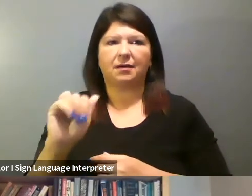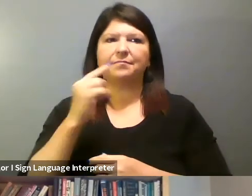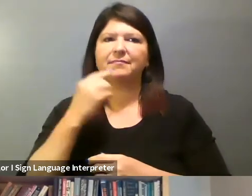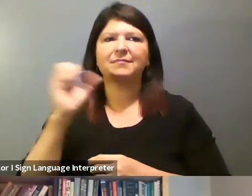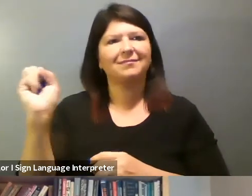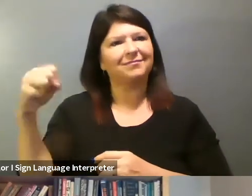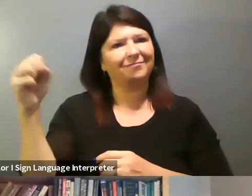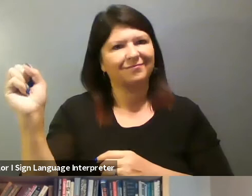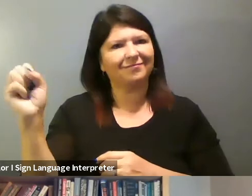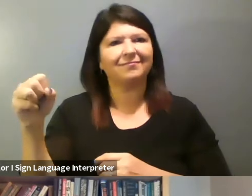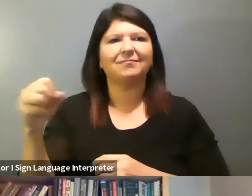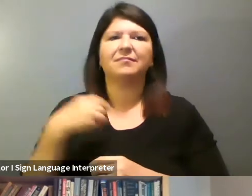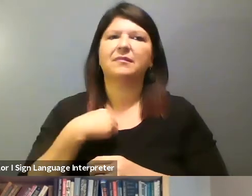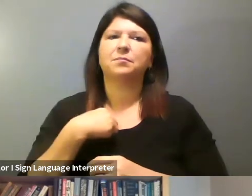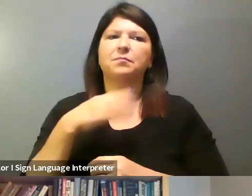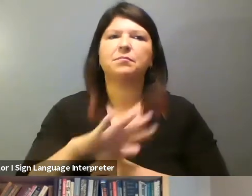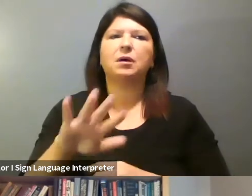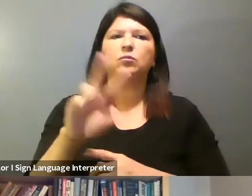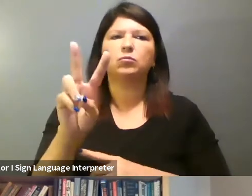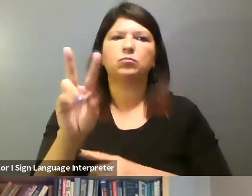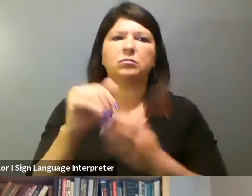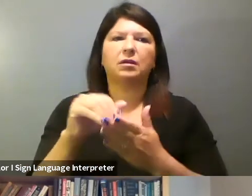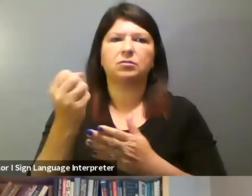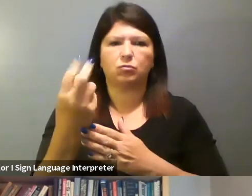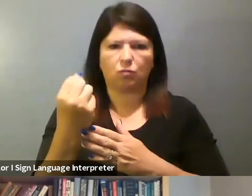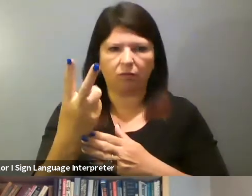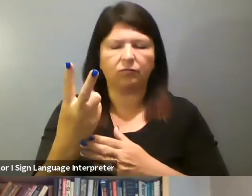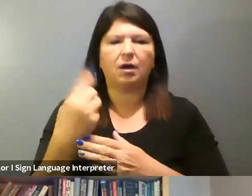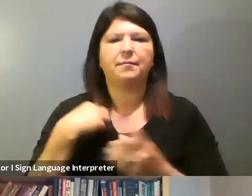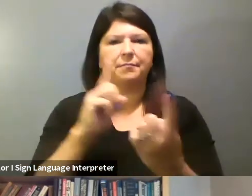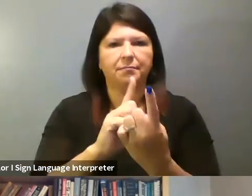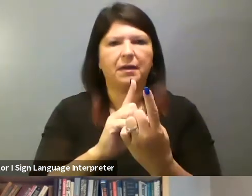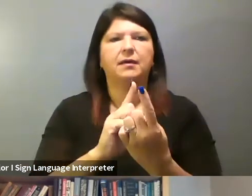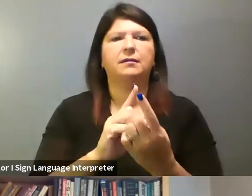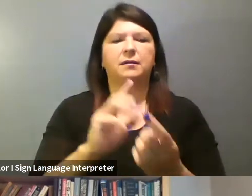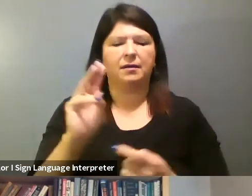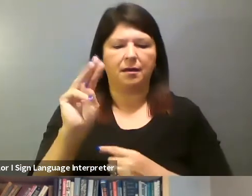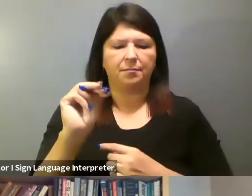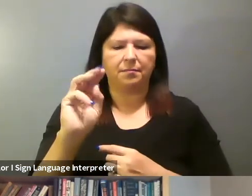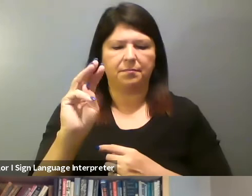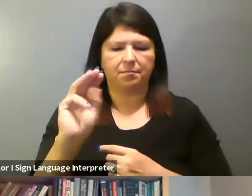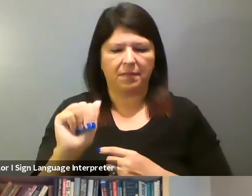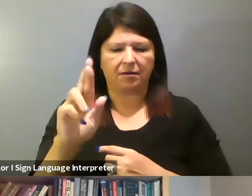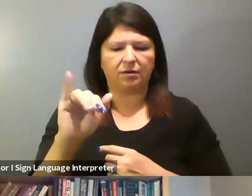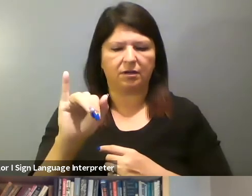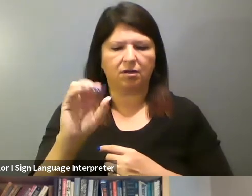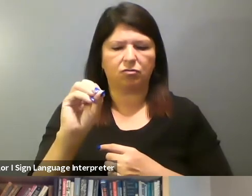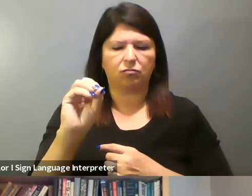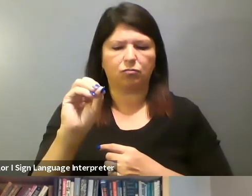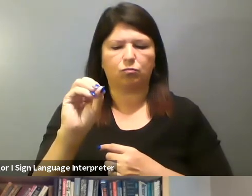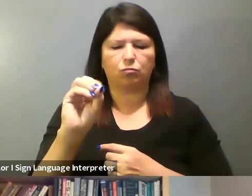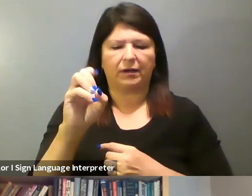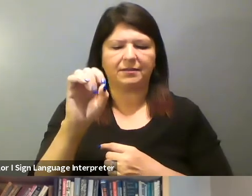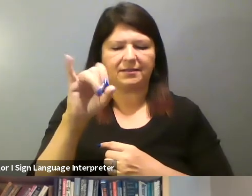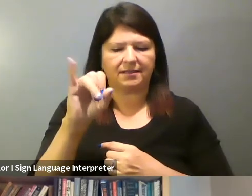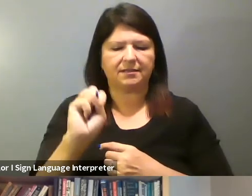2012, I met Mario Wex's daughter, and he's the acupuncture teacher who taught members of the Black Panthers and the Young